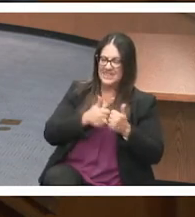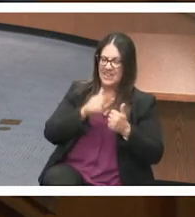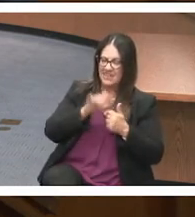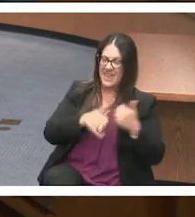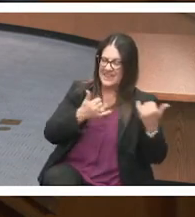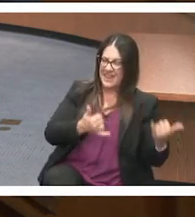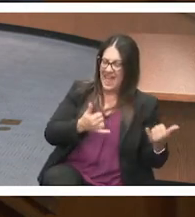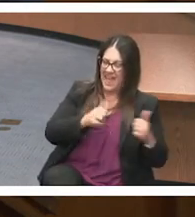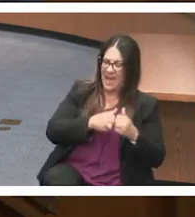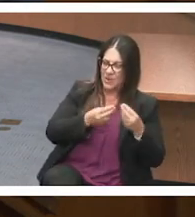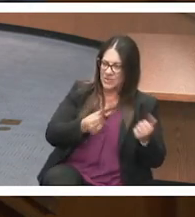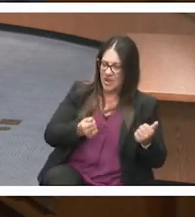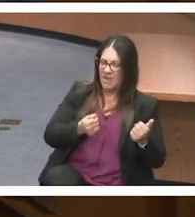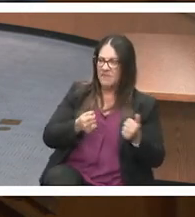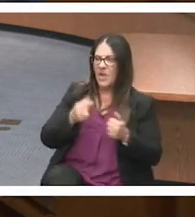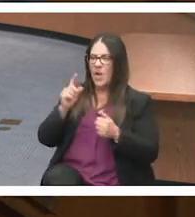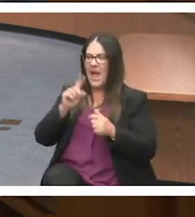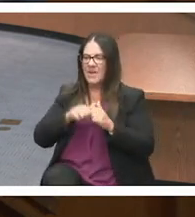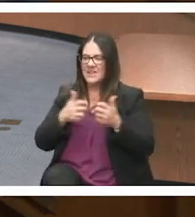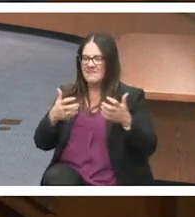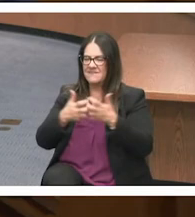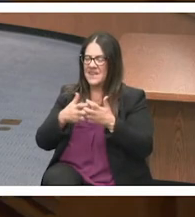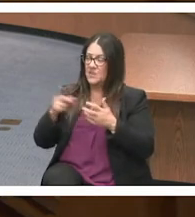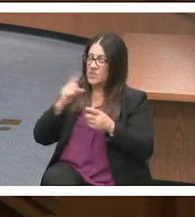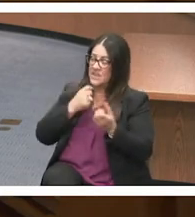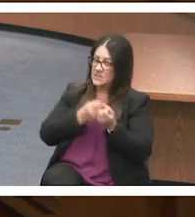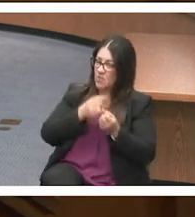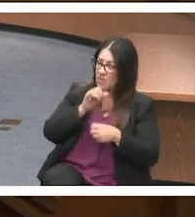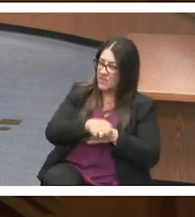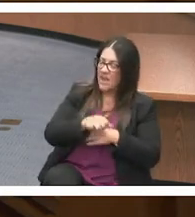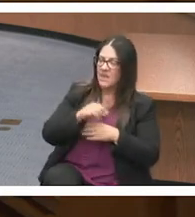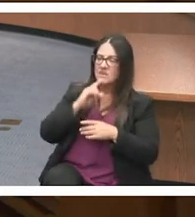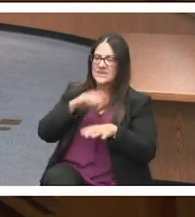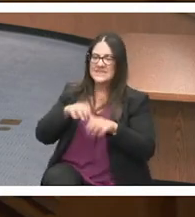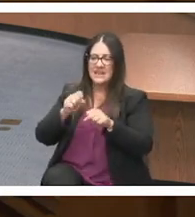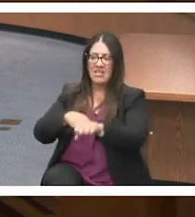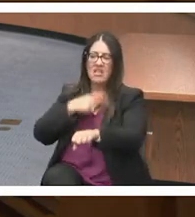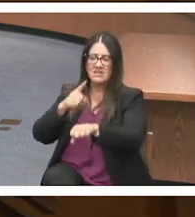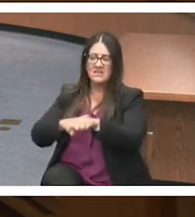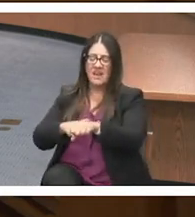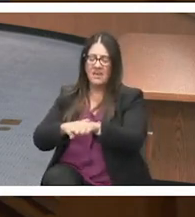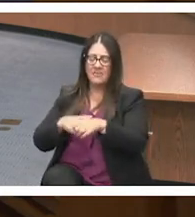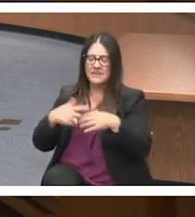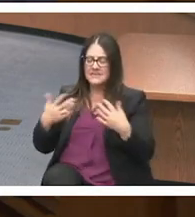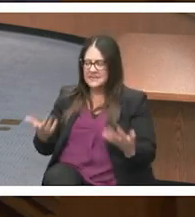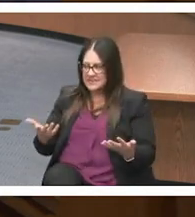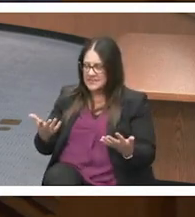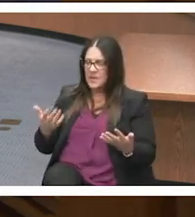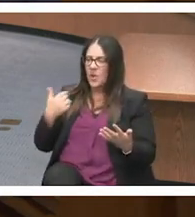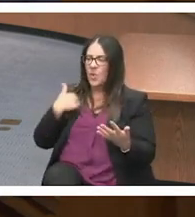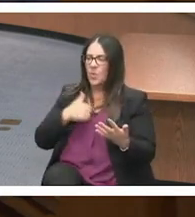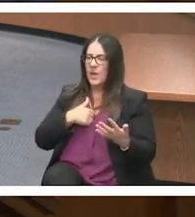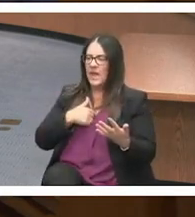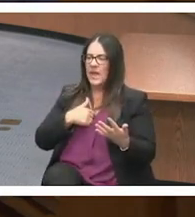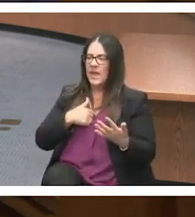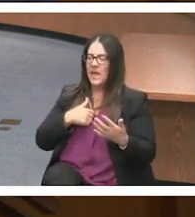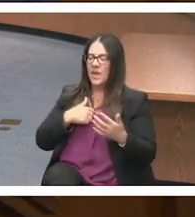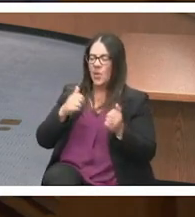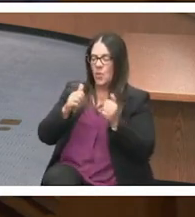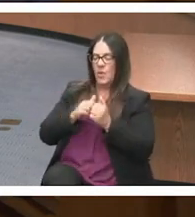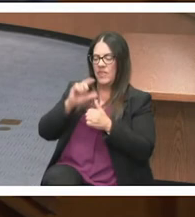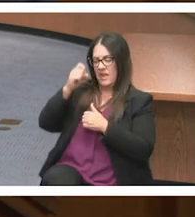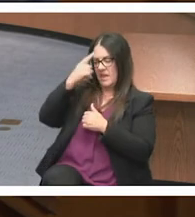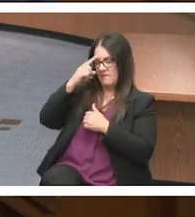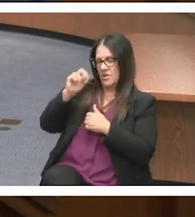regardless of where they fit on whether they support that, thinks it's going to take a very long time. We've been pursuing within the Newsom administration